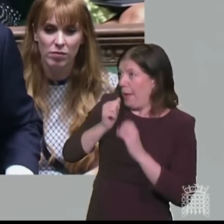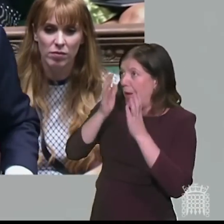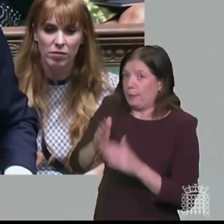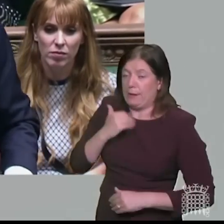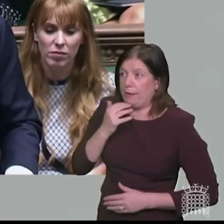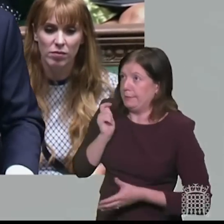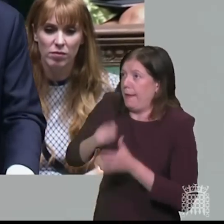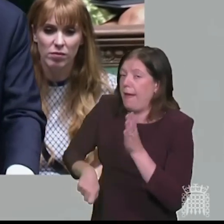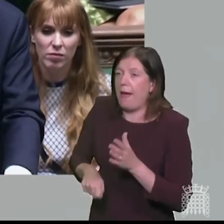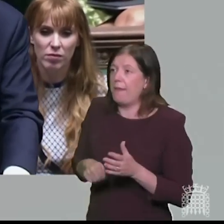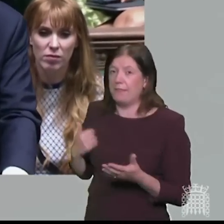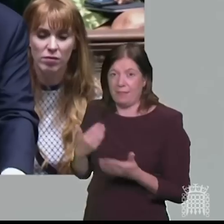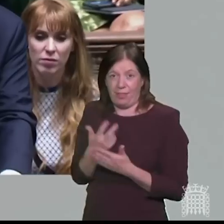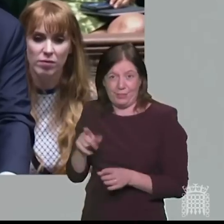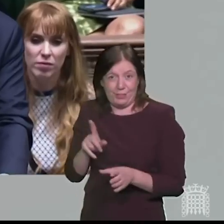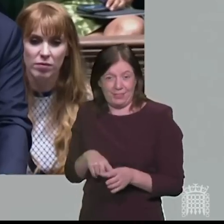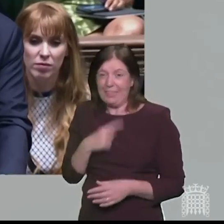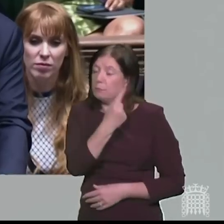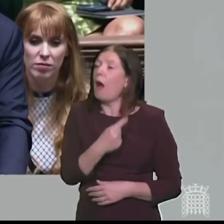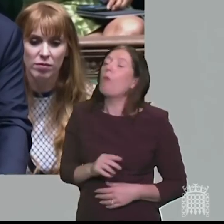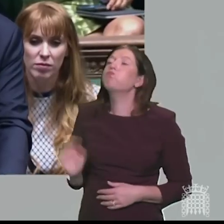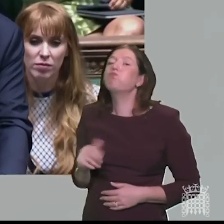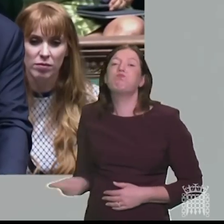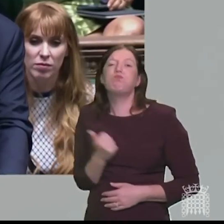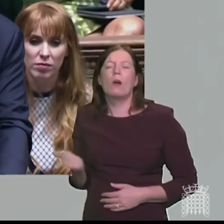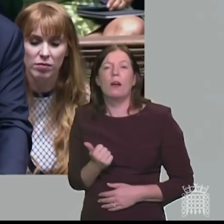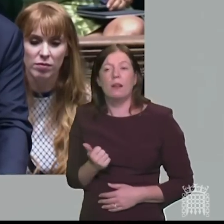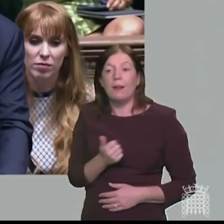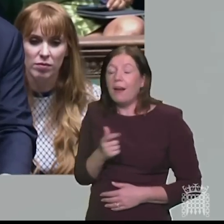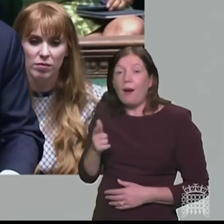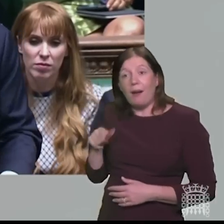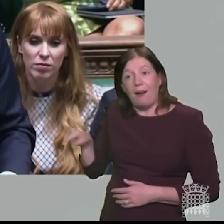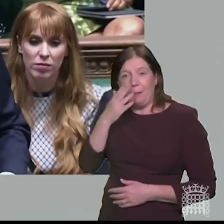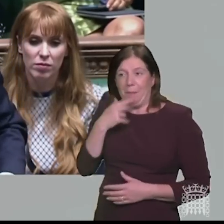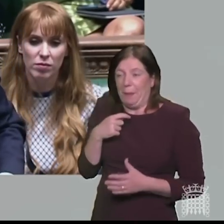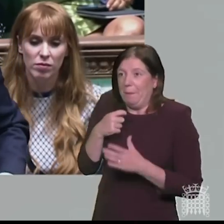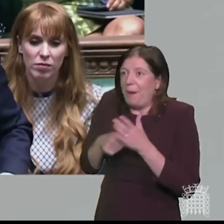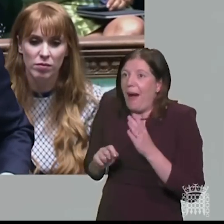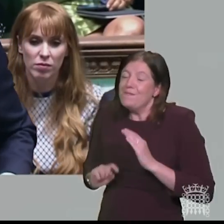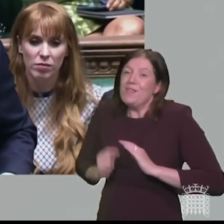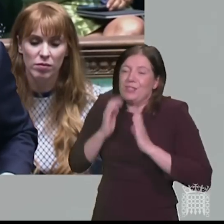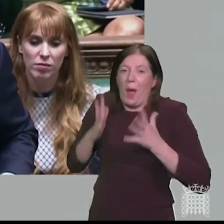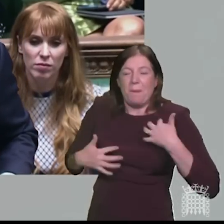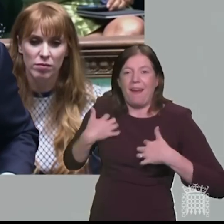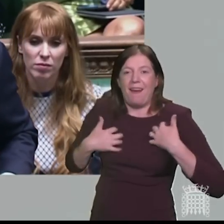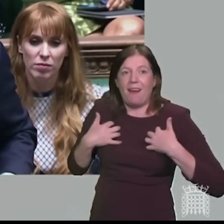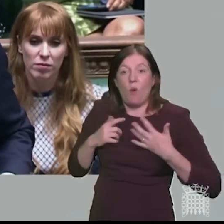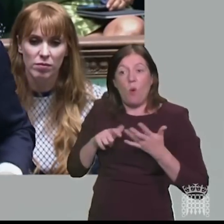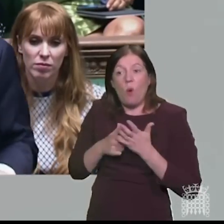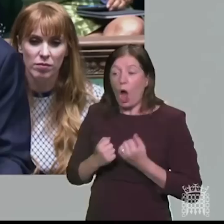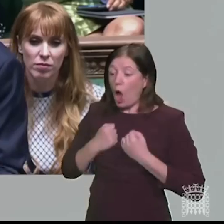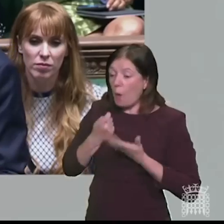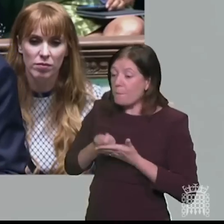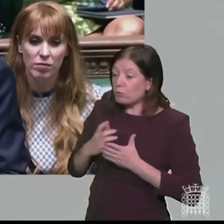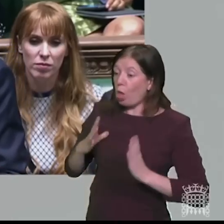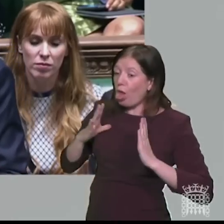built in the last 13 years. And whether it's those dreaming of getting the keys to their first home or those already with mortgages,